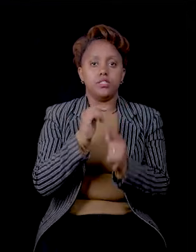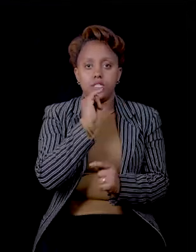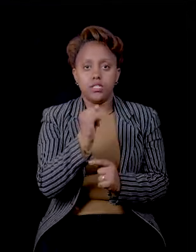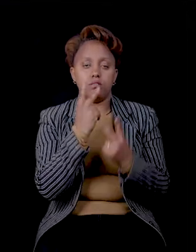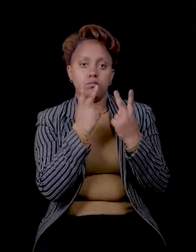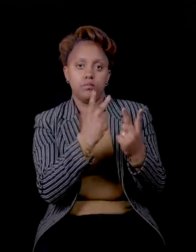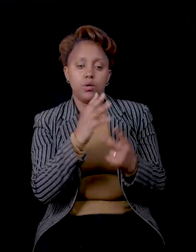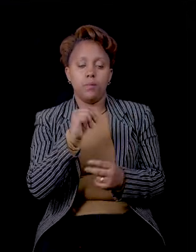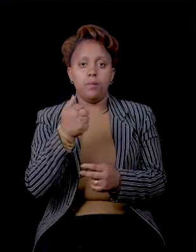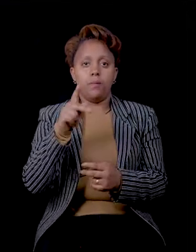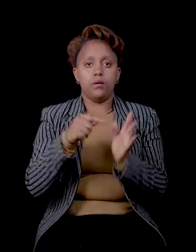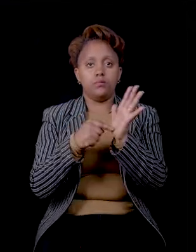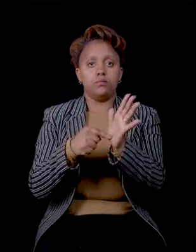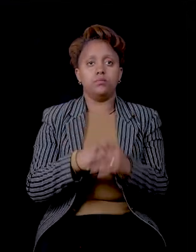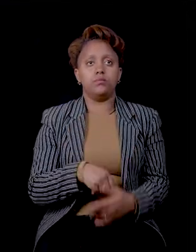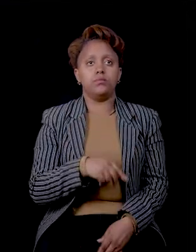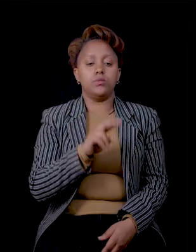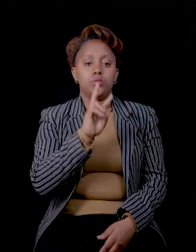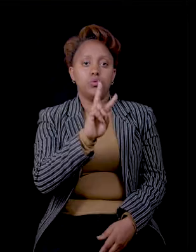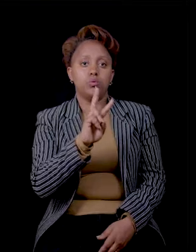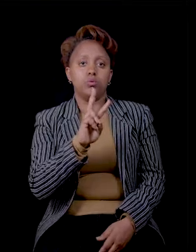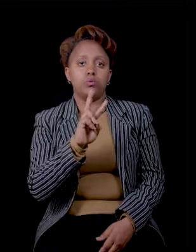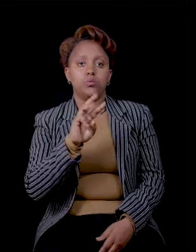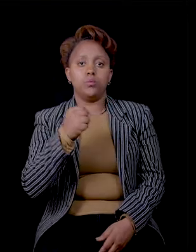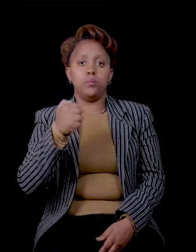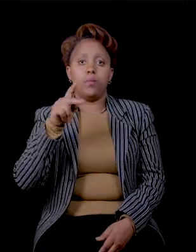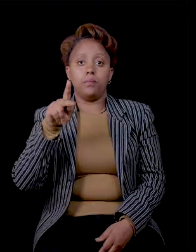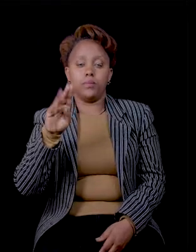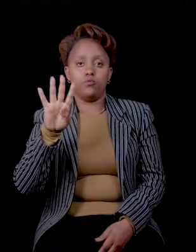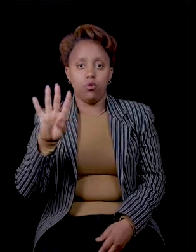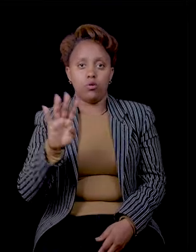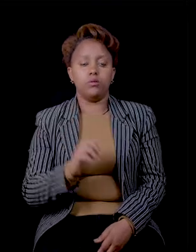to 4, 3 is mapped to 4,